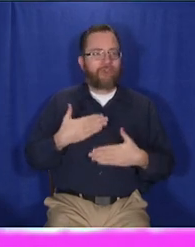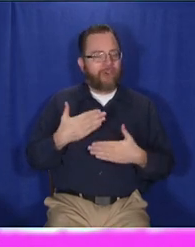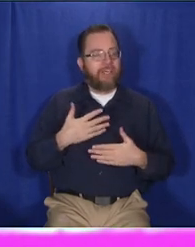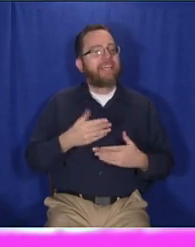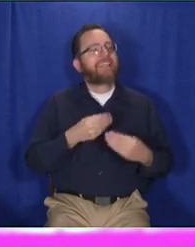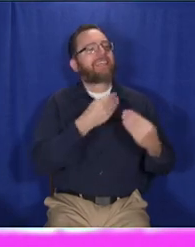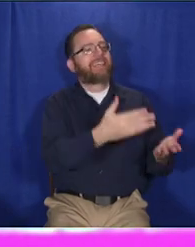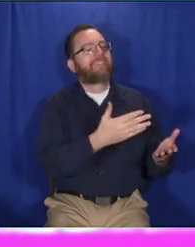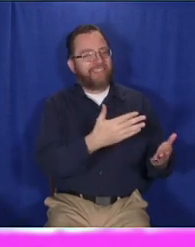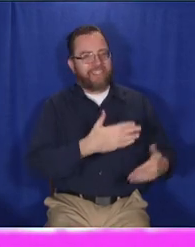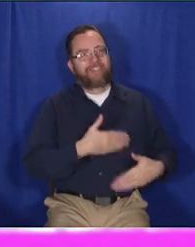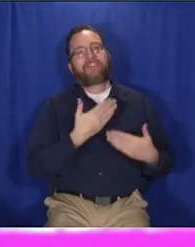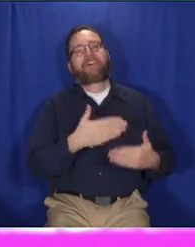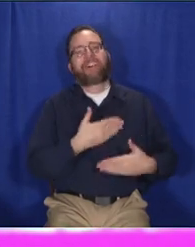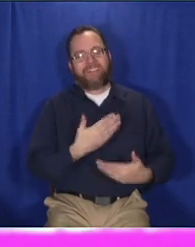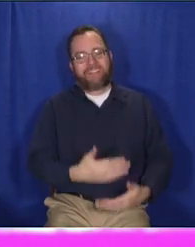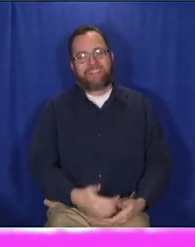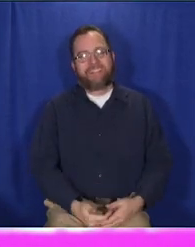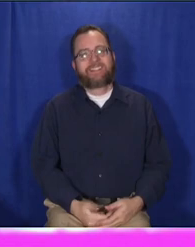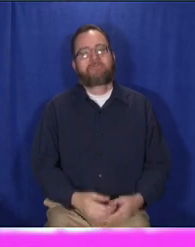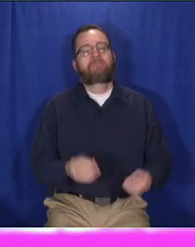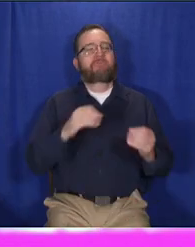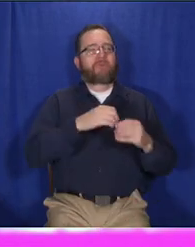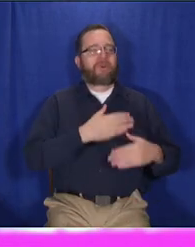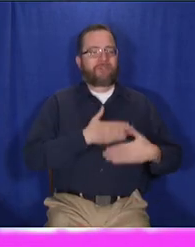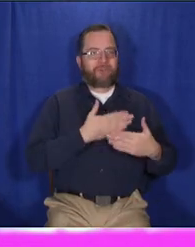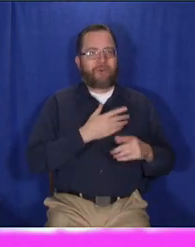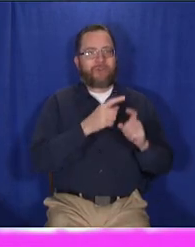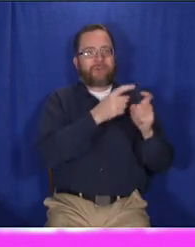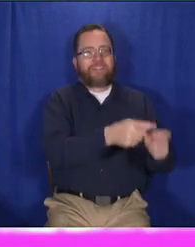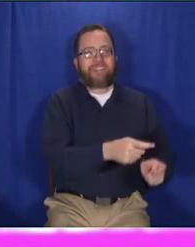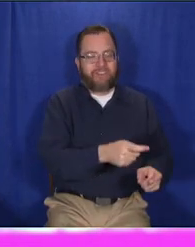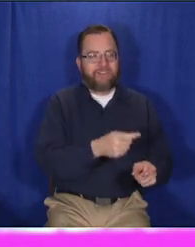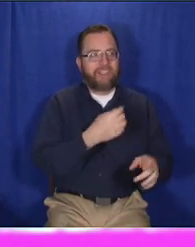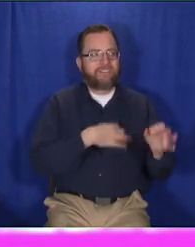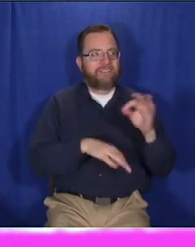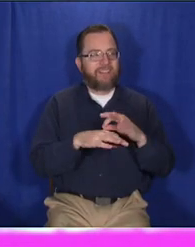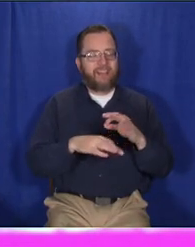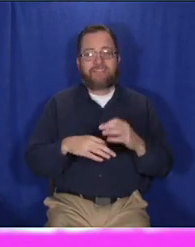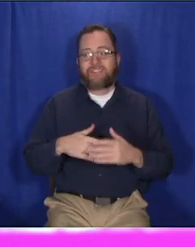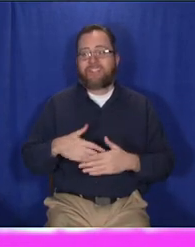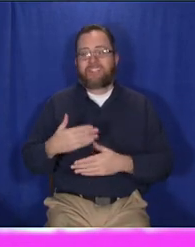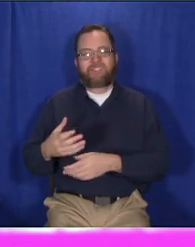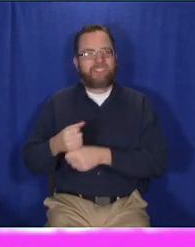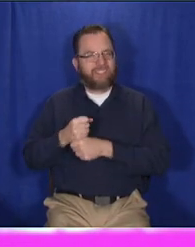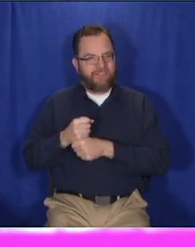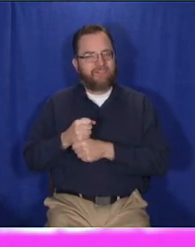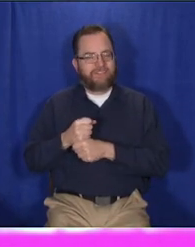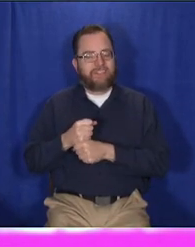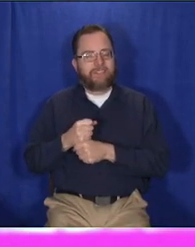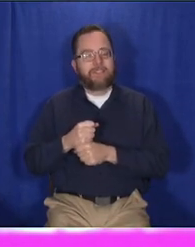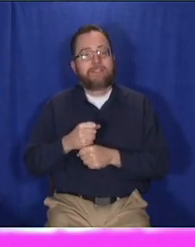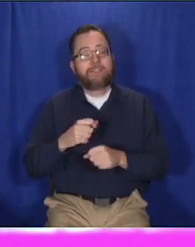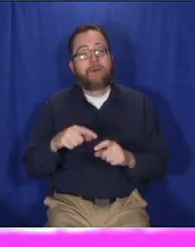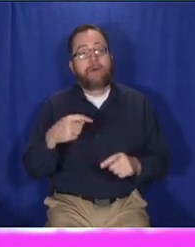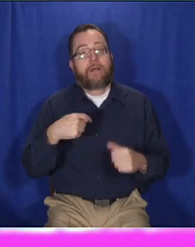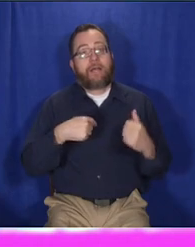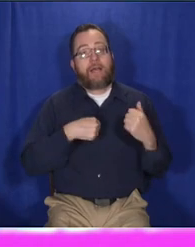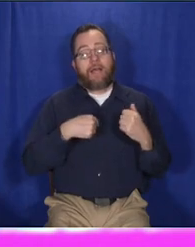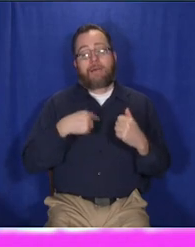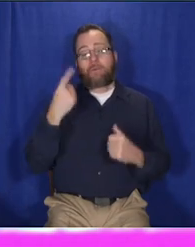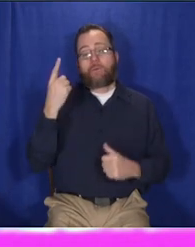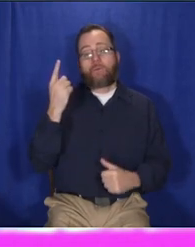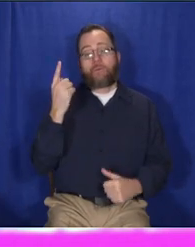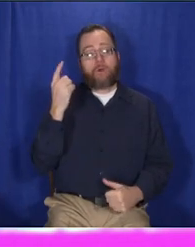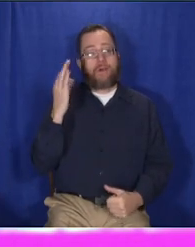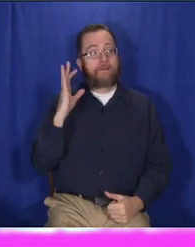it. Until you live it. And the Apostle Paul and I, as one of your pastors, and